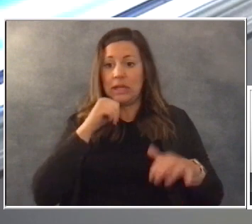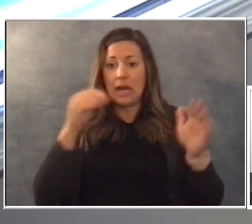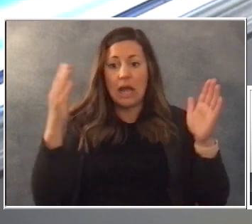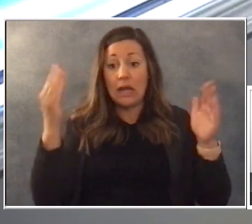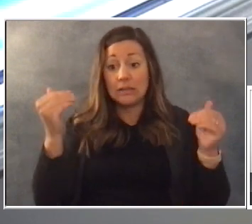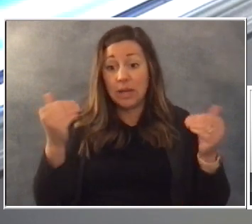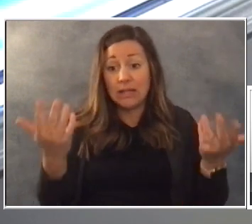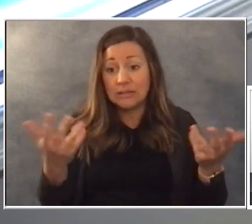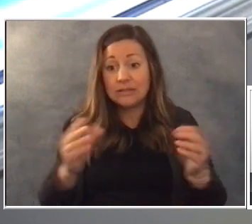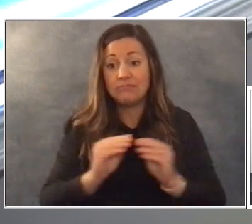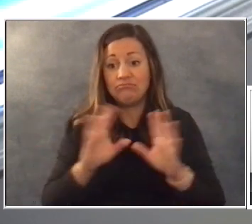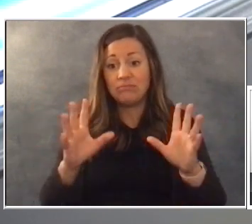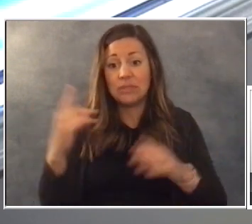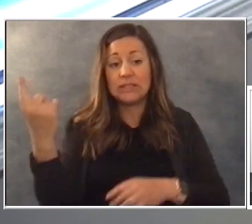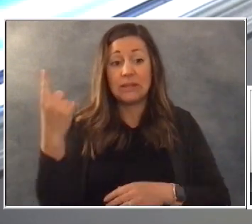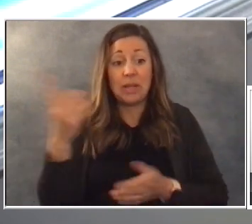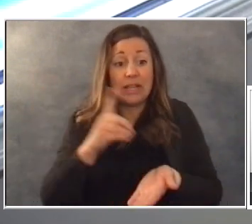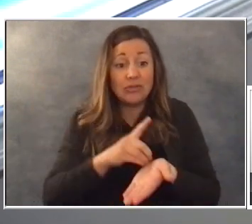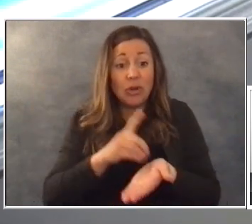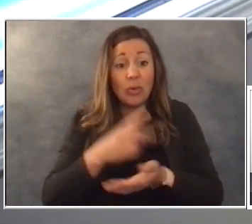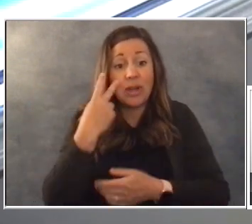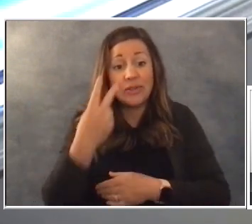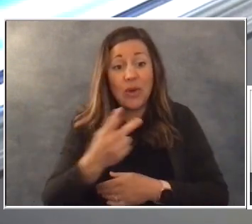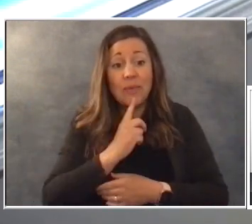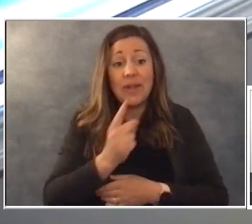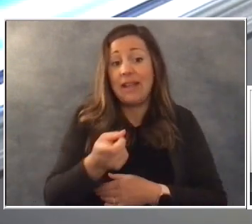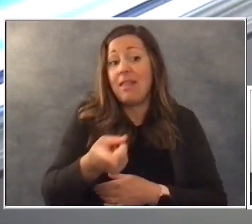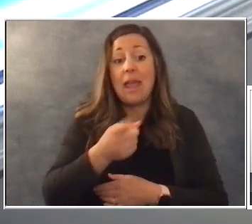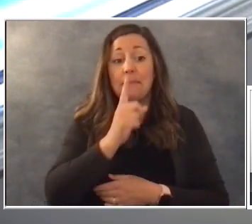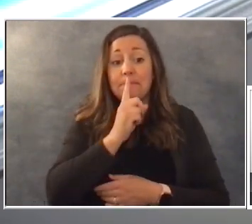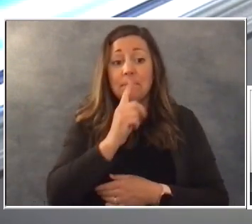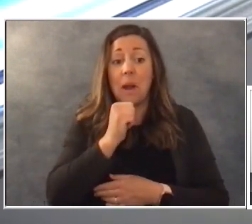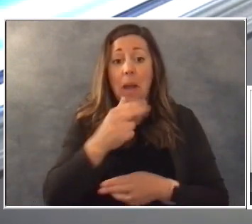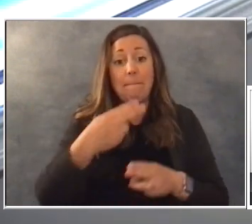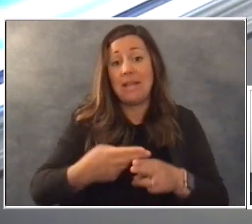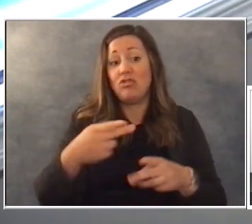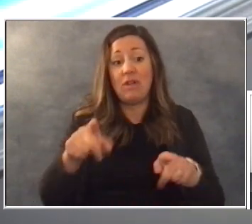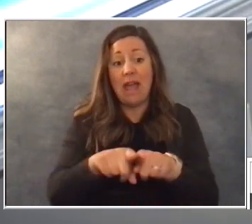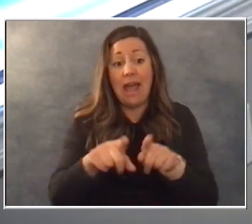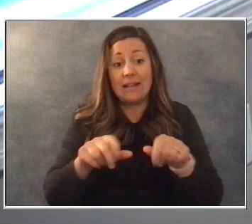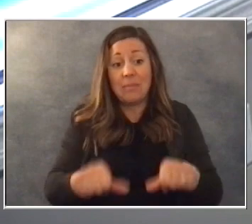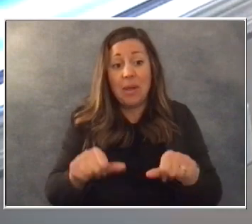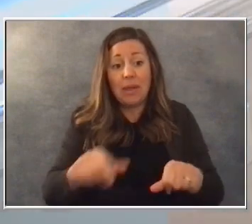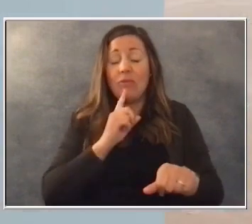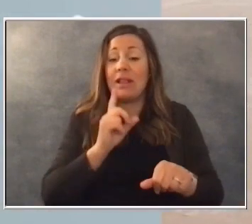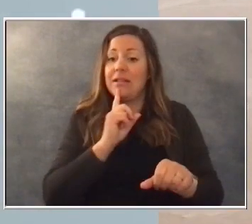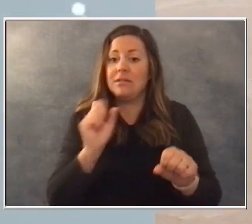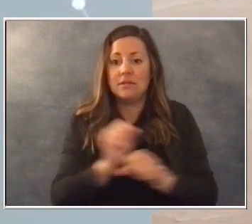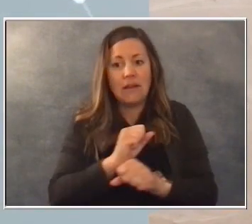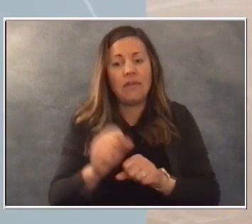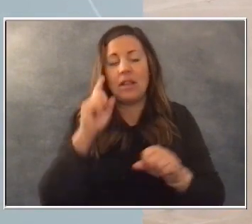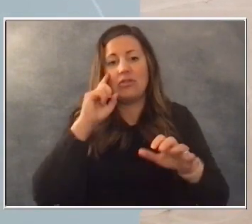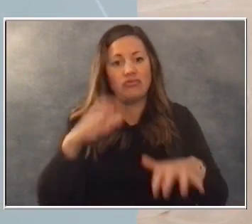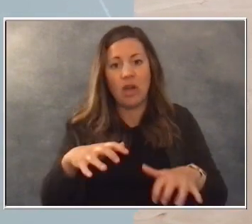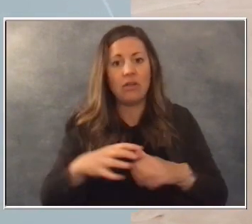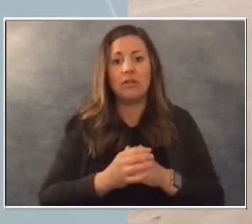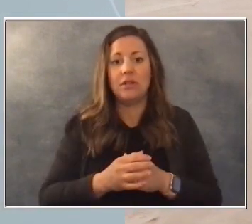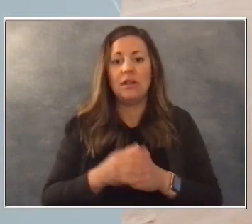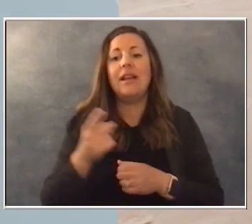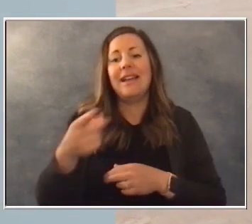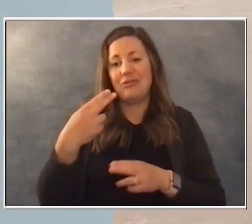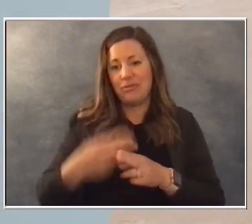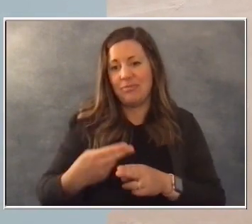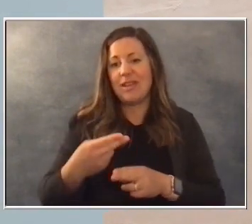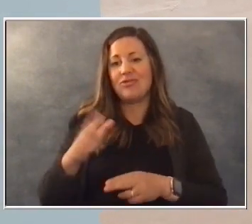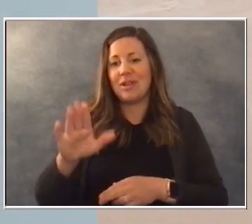something that the doctors I had seen had brought up as a possibility. So it was definitely a shock. You mentioned the little ones at home. Tell